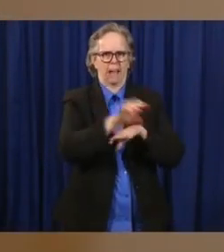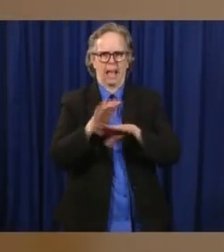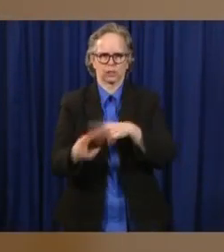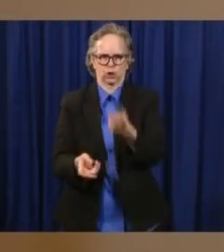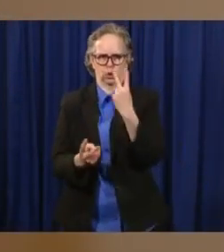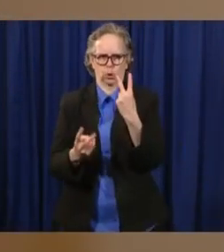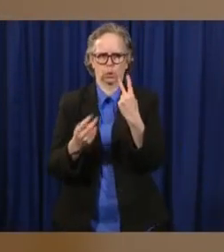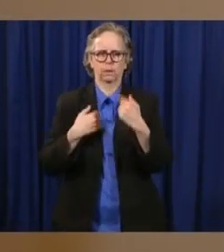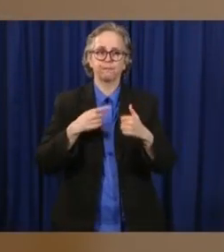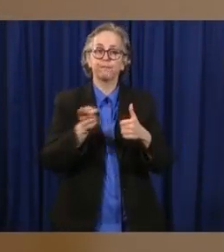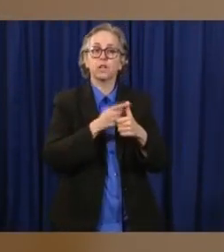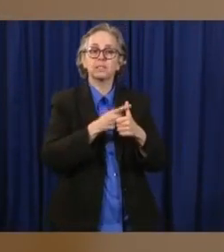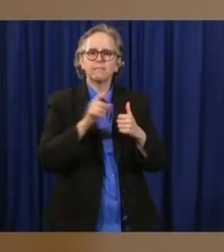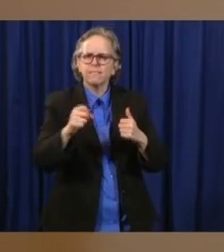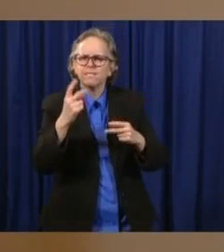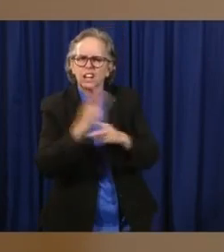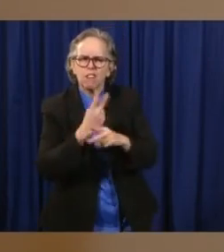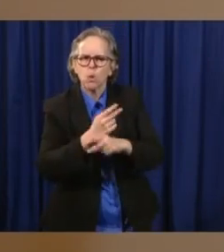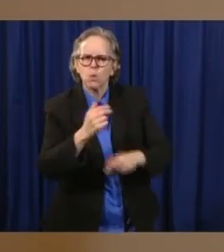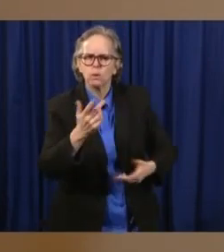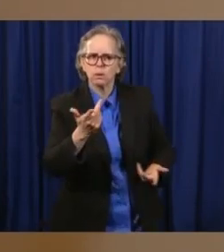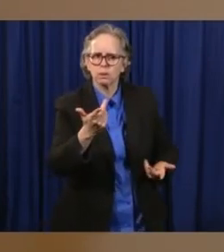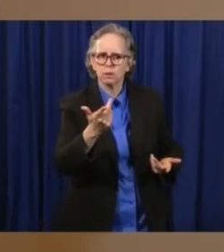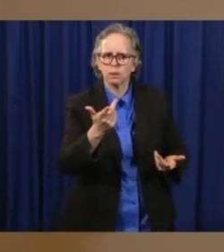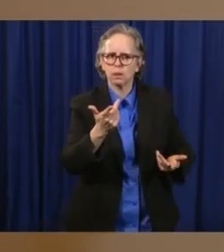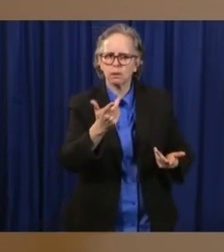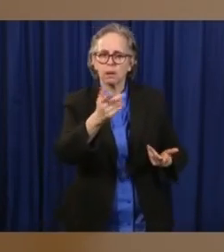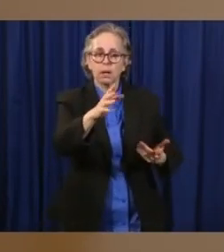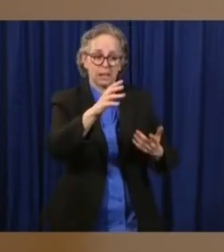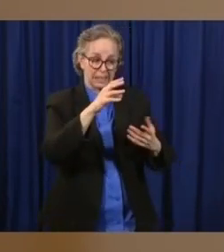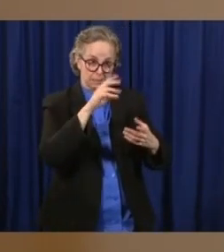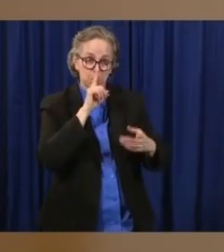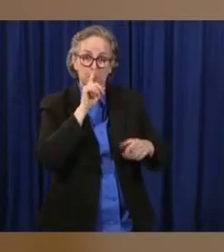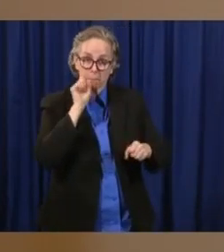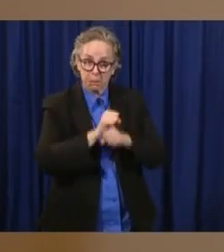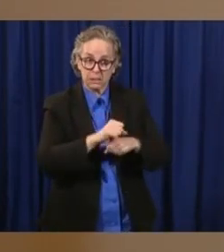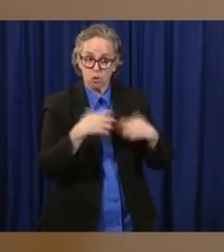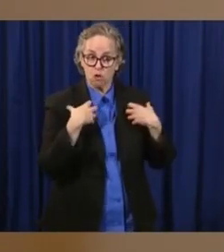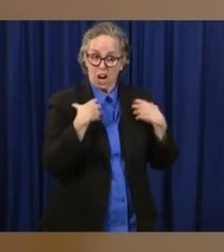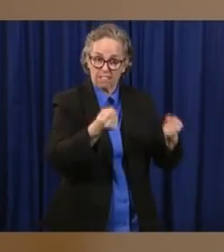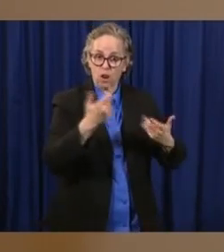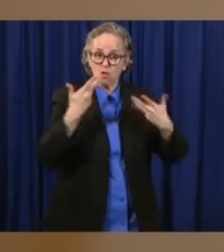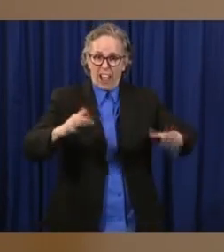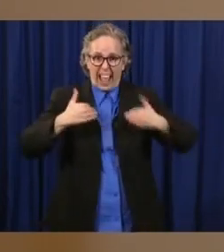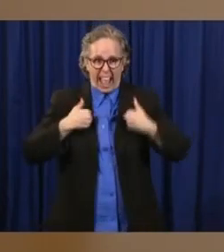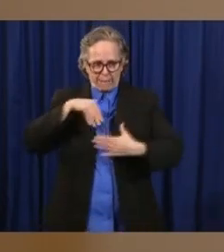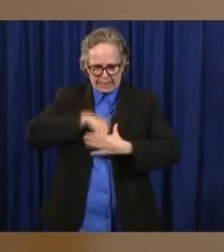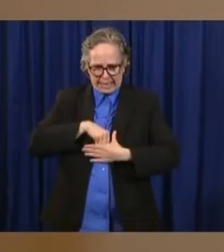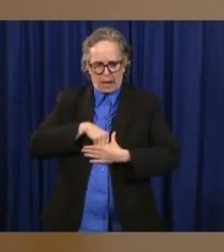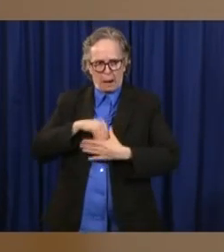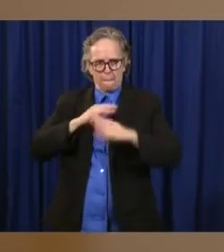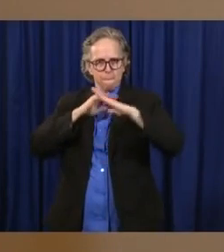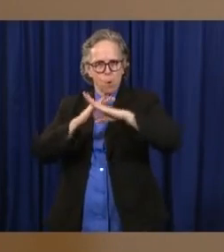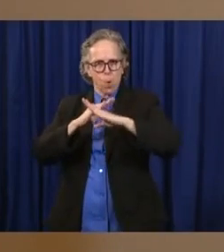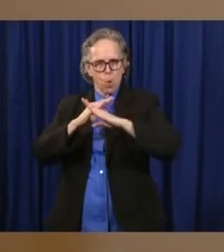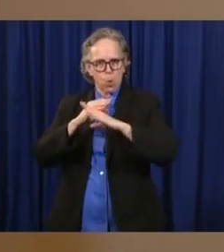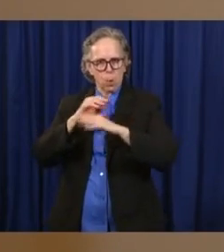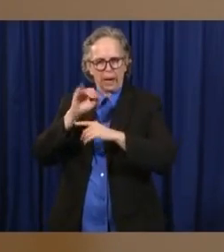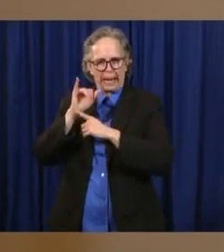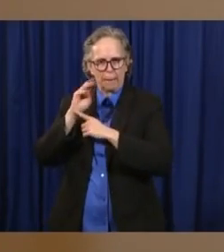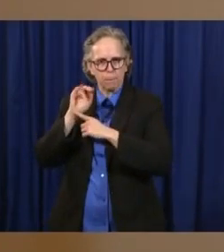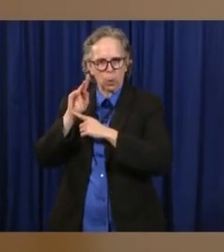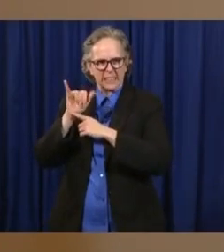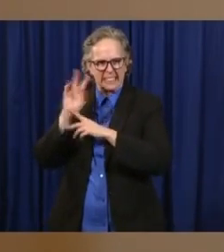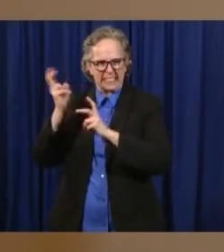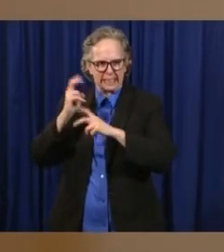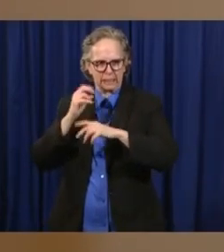built immunity. There's no doubt about our ability to detect that and document that, especially because so many never knew